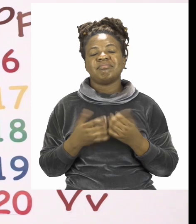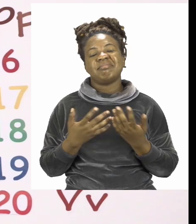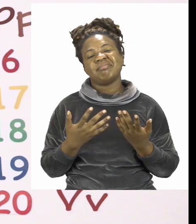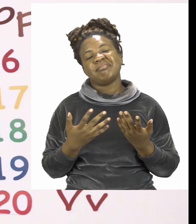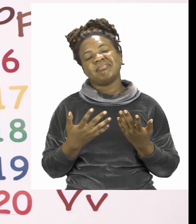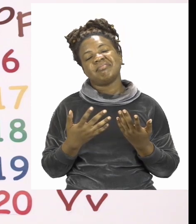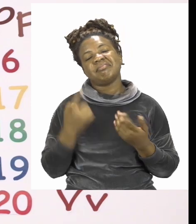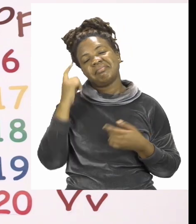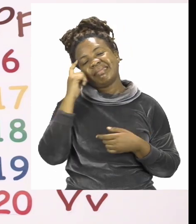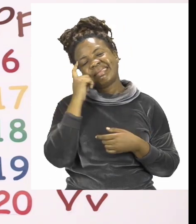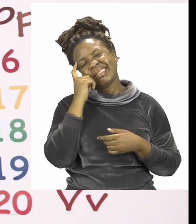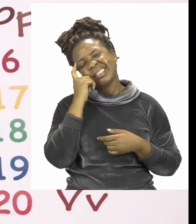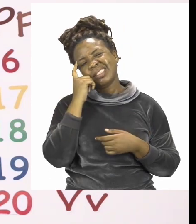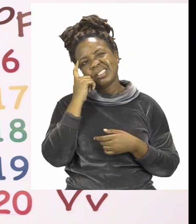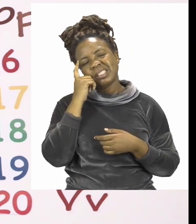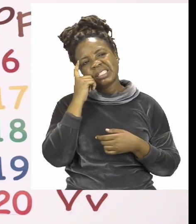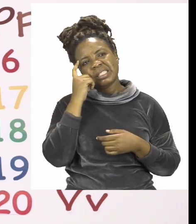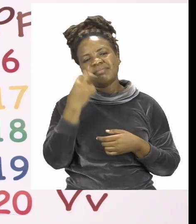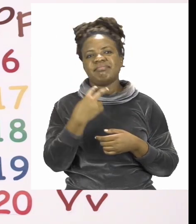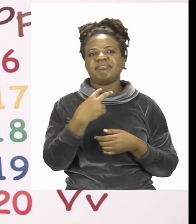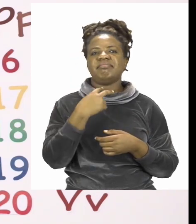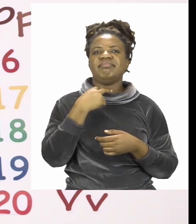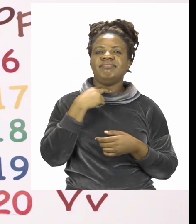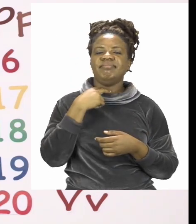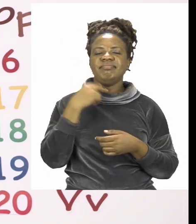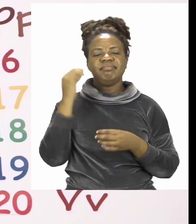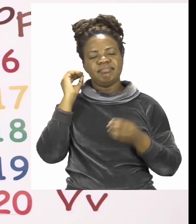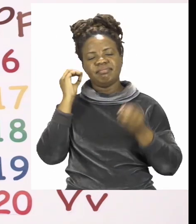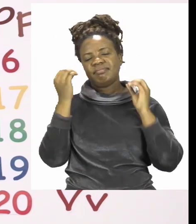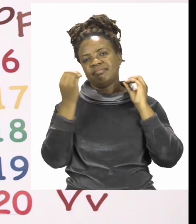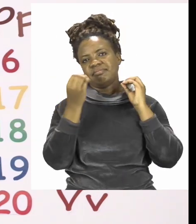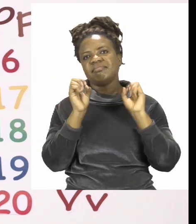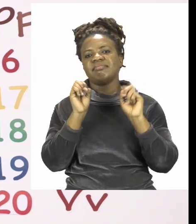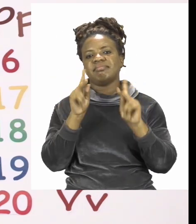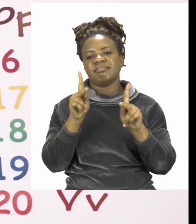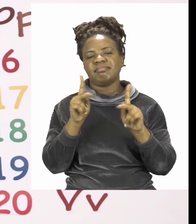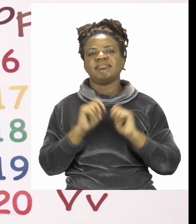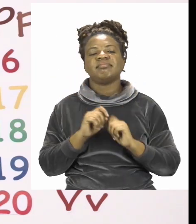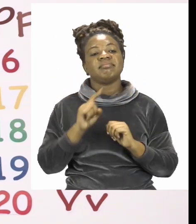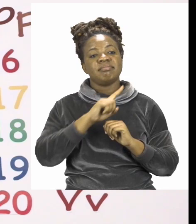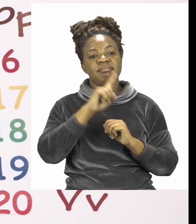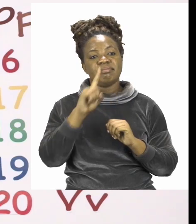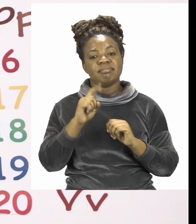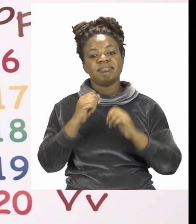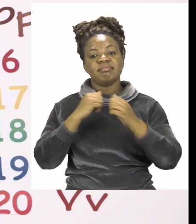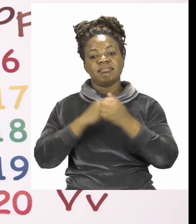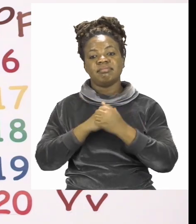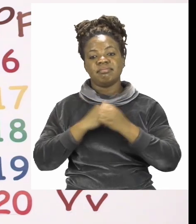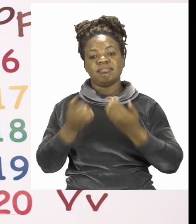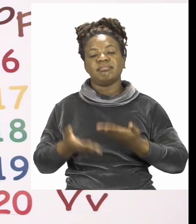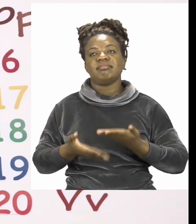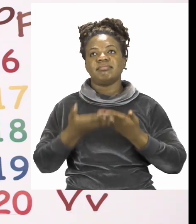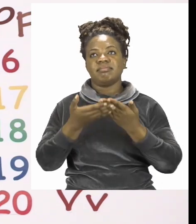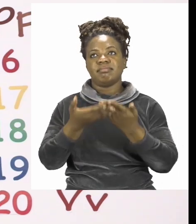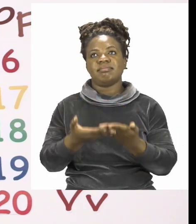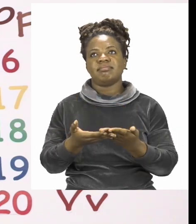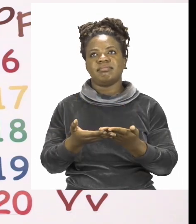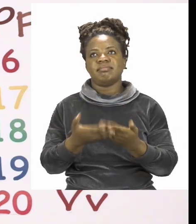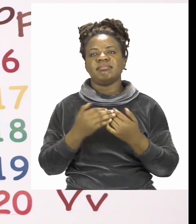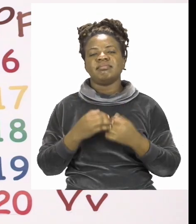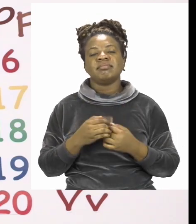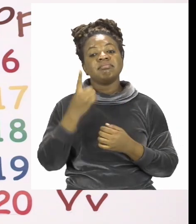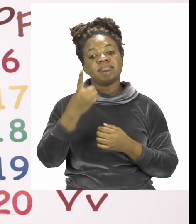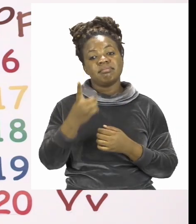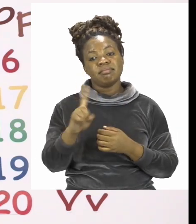to do or you are confused, that's okay. You can always ask an adult for help. Just make sure that